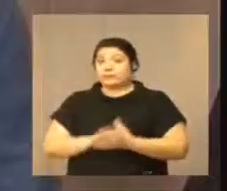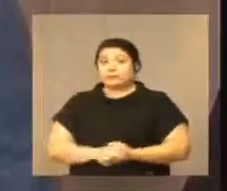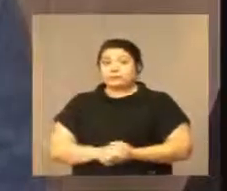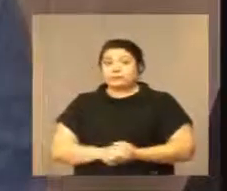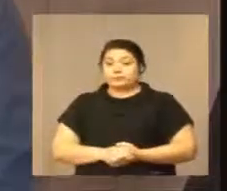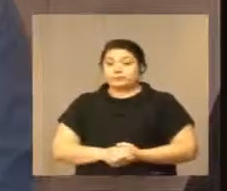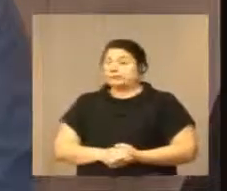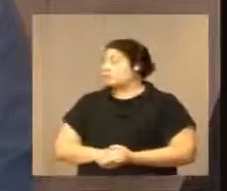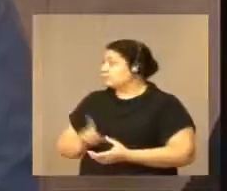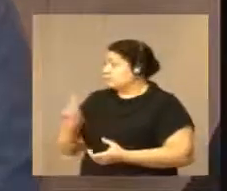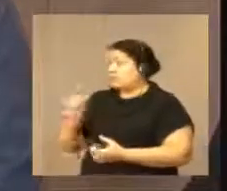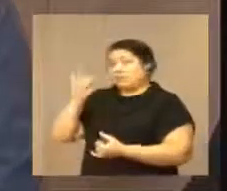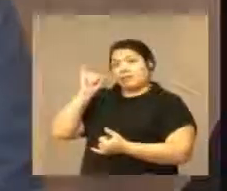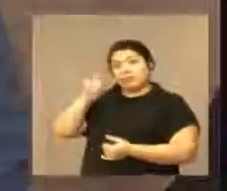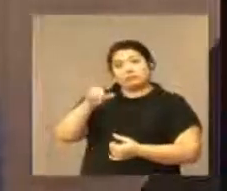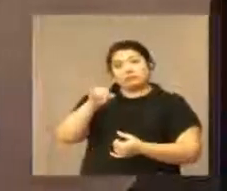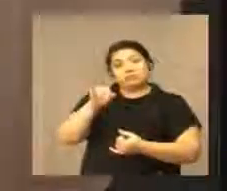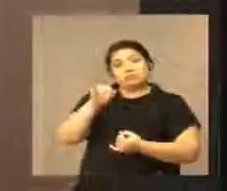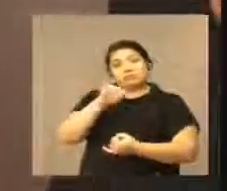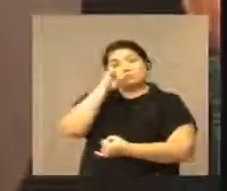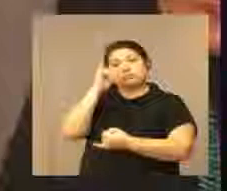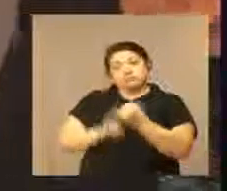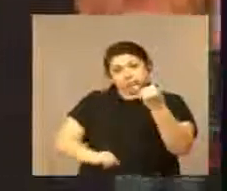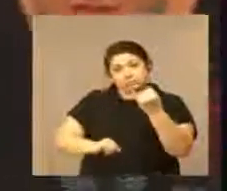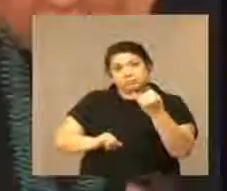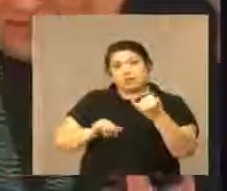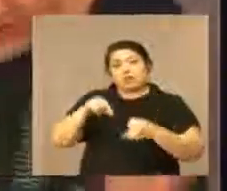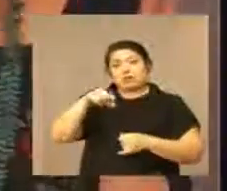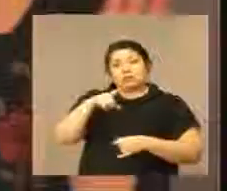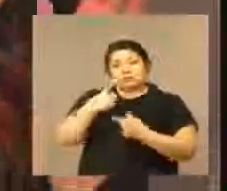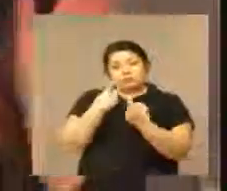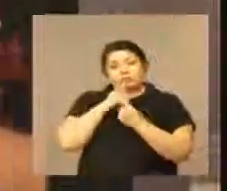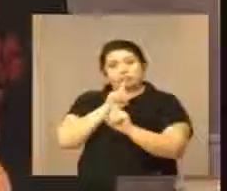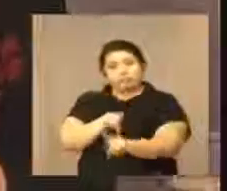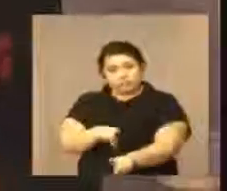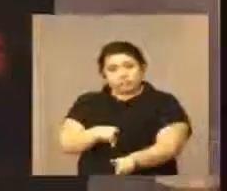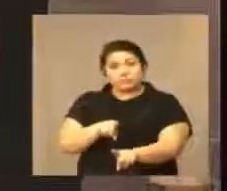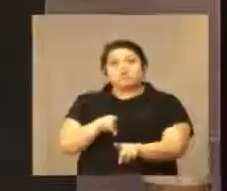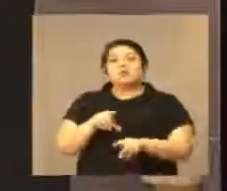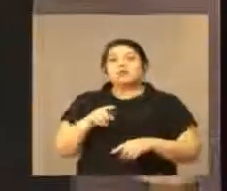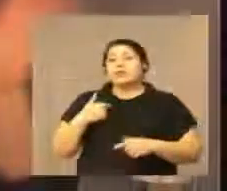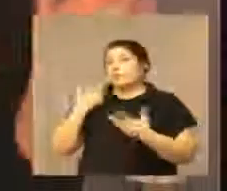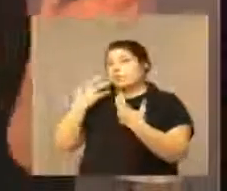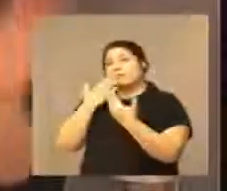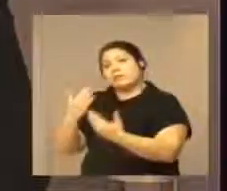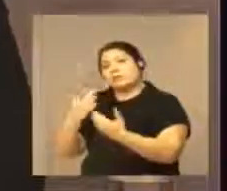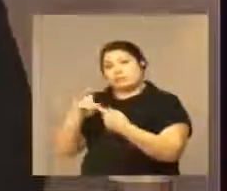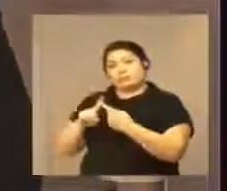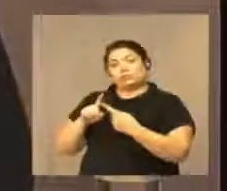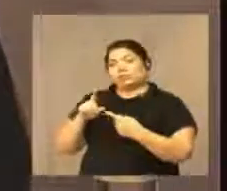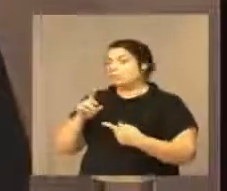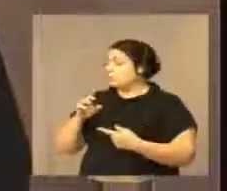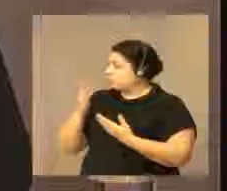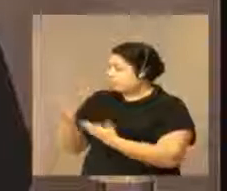you. And that concludes our Q&A. So anyways, I want to thank my esteemed panel